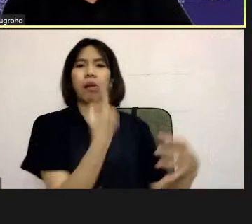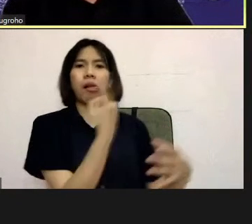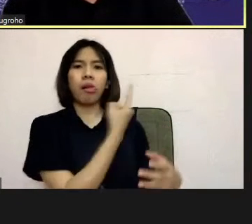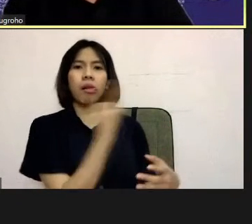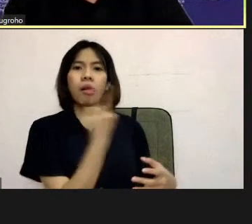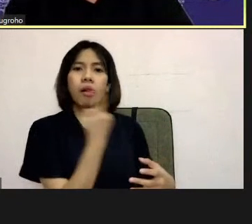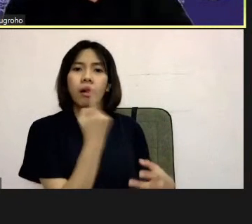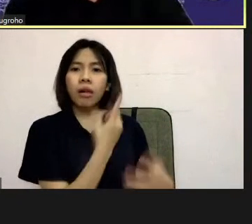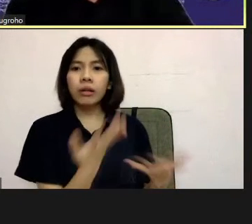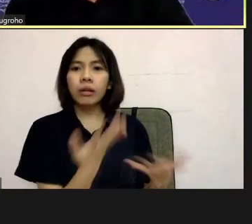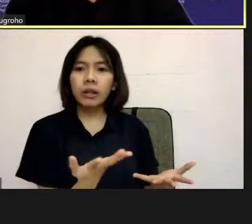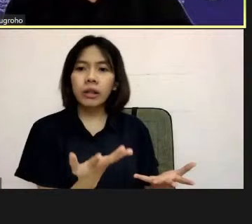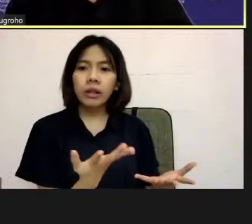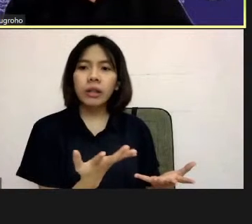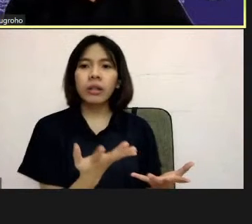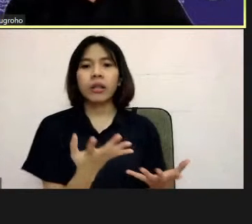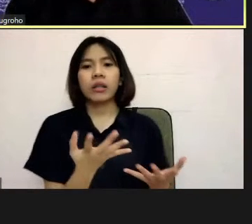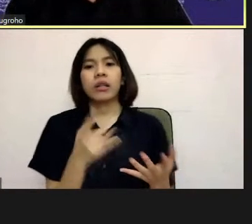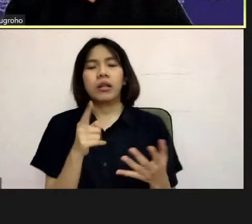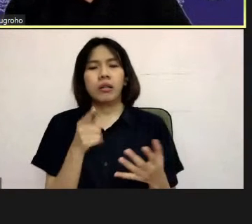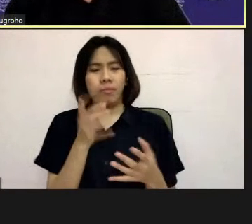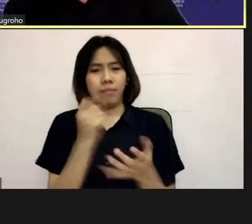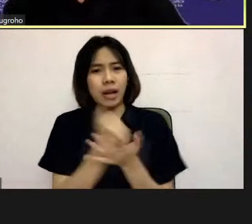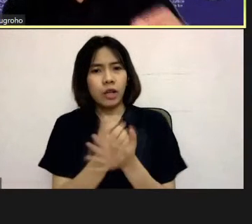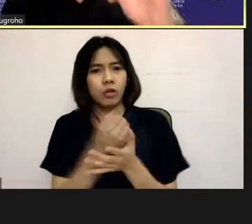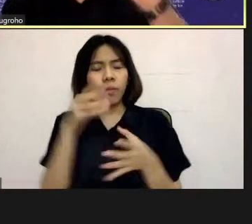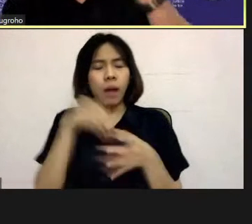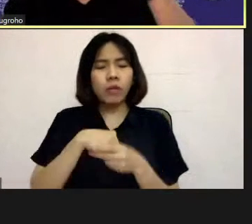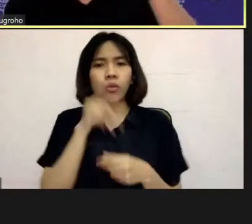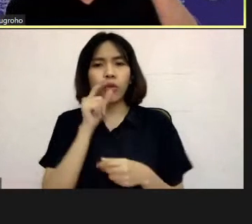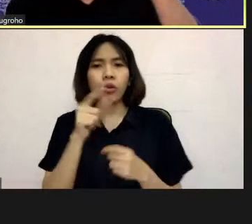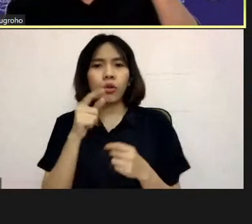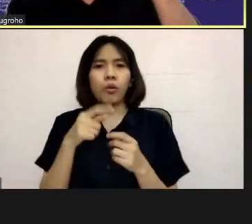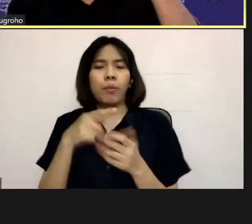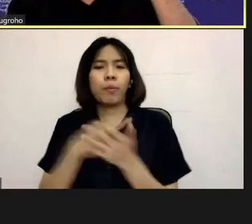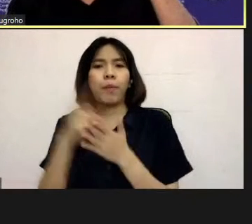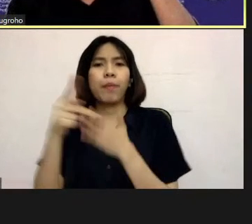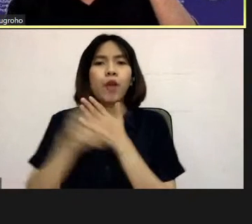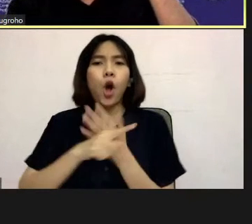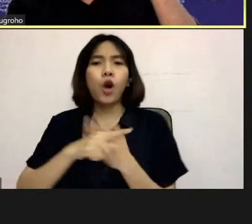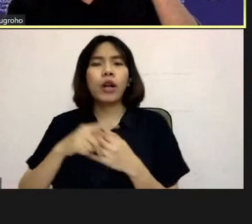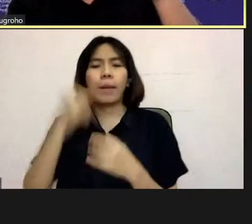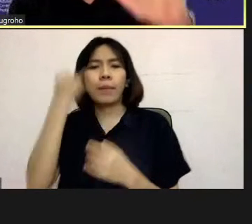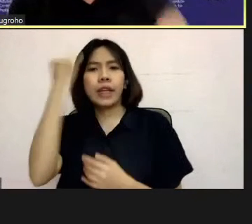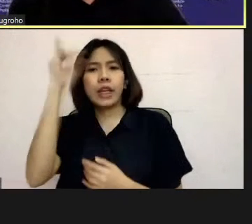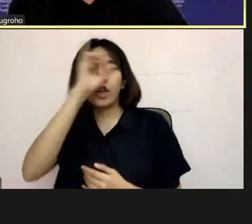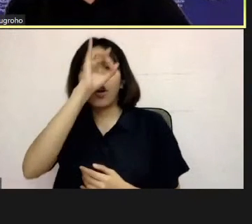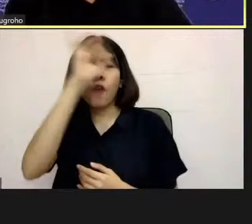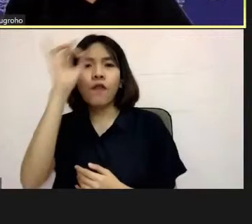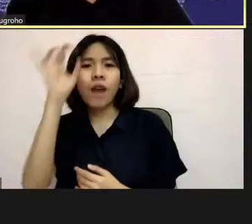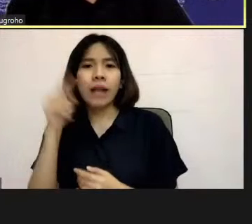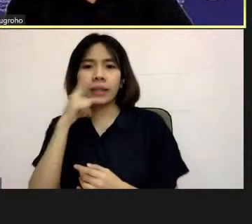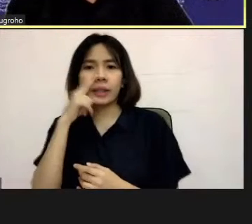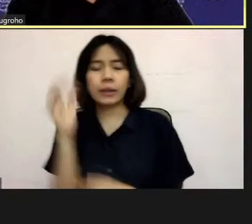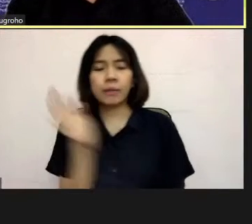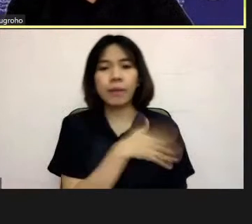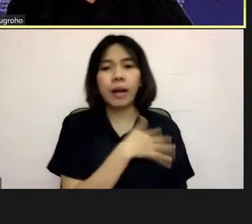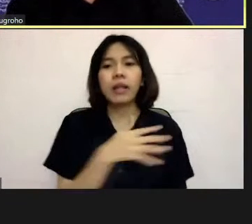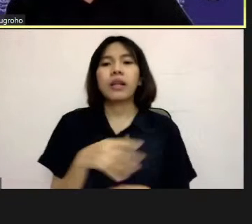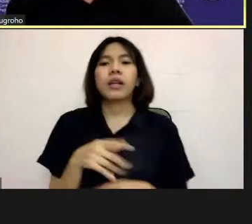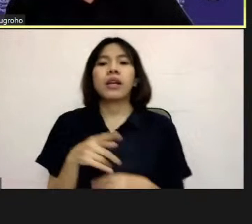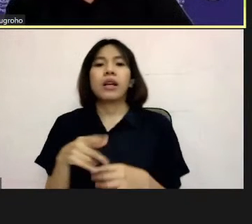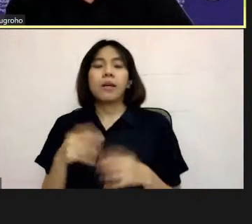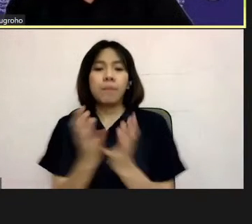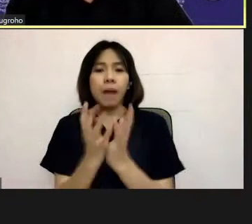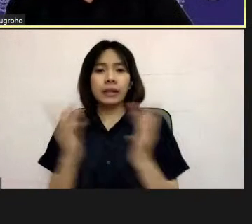actually accelerates innovation and economic progress. So civil society and the civic space is